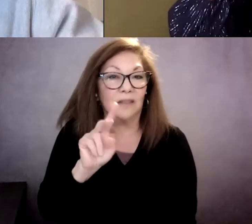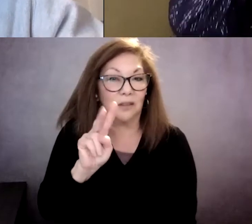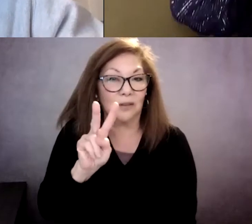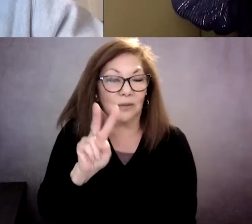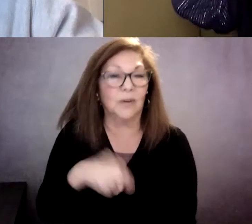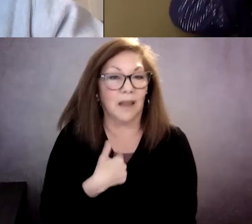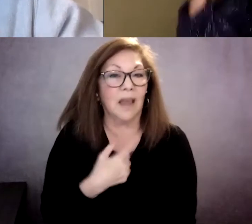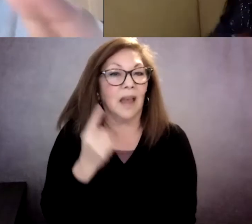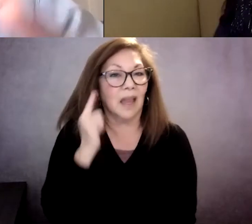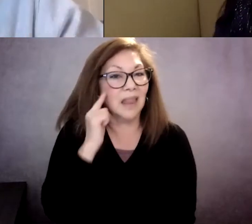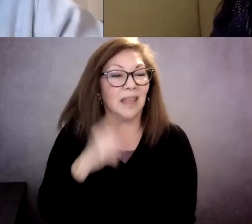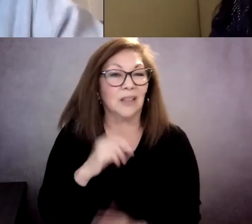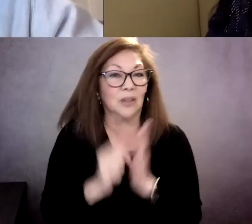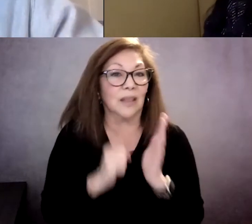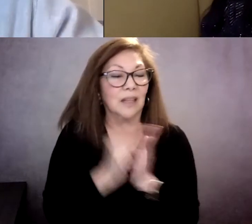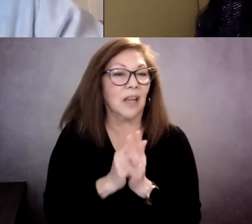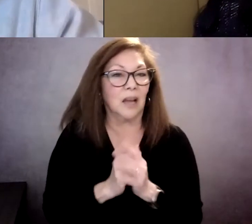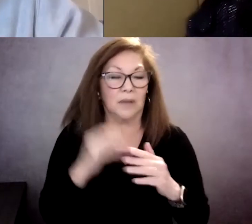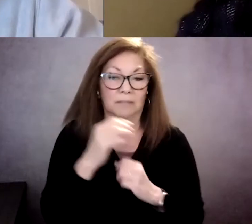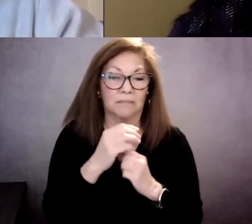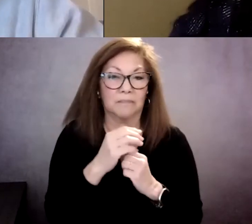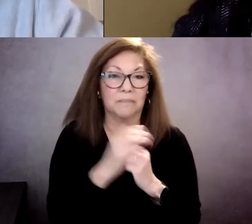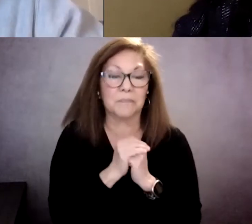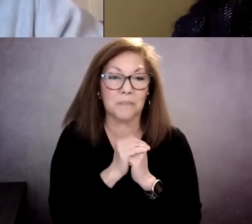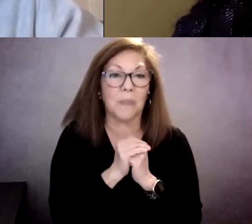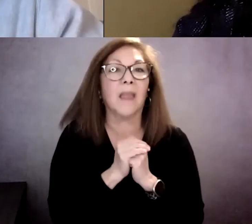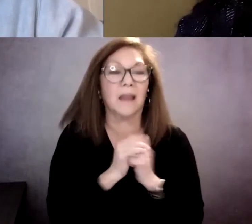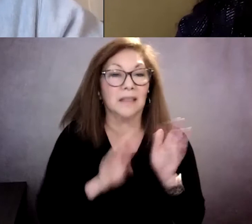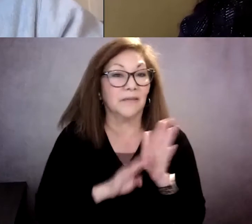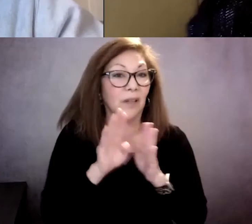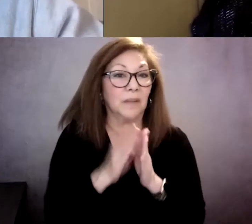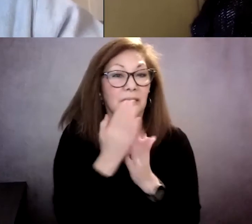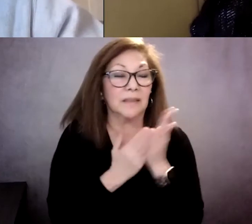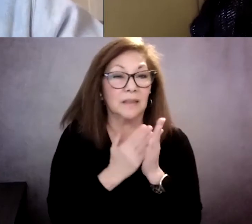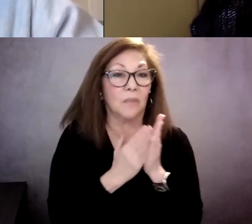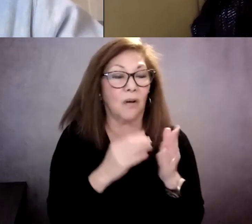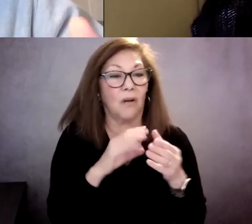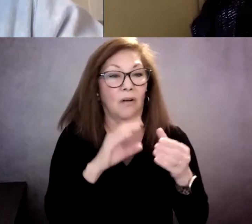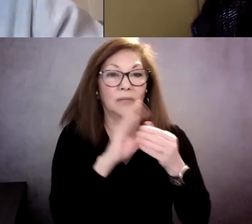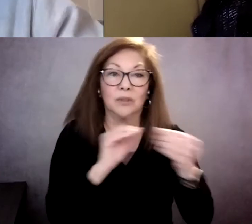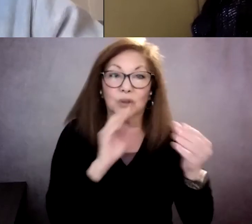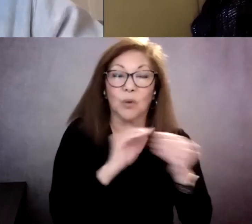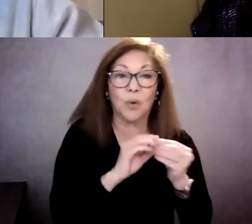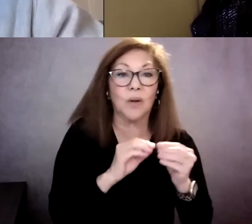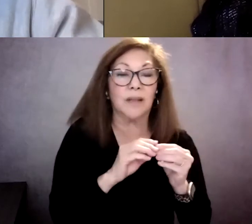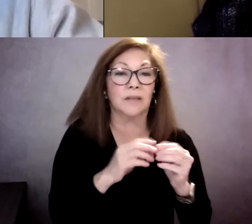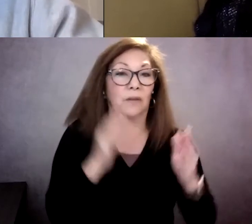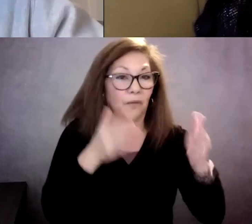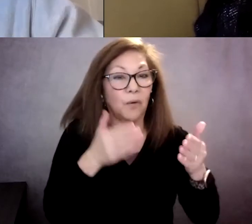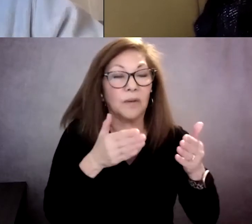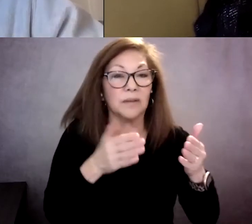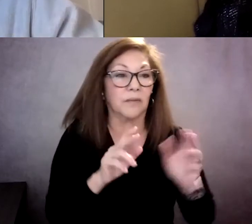begun building a very small budding body of work of stories centered around figures